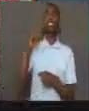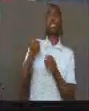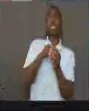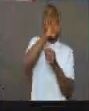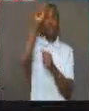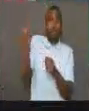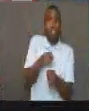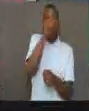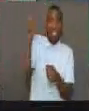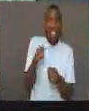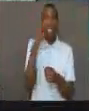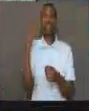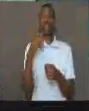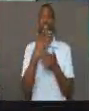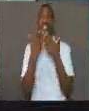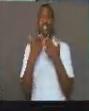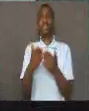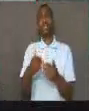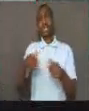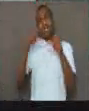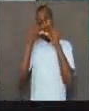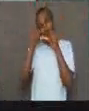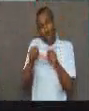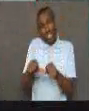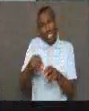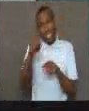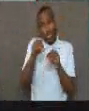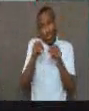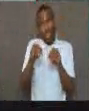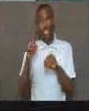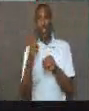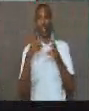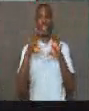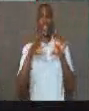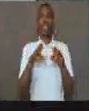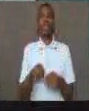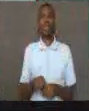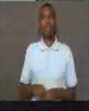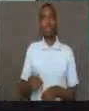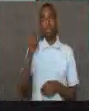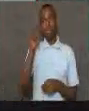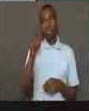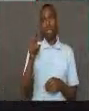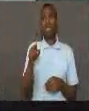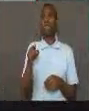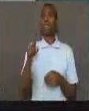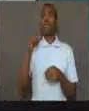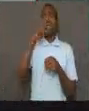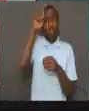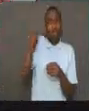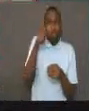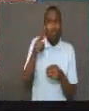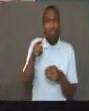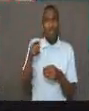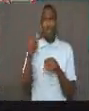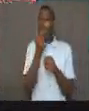are keeping the wheel in constant motion without the wheel actually